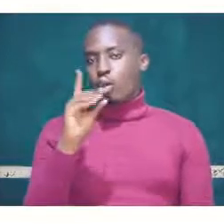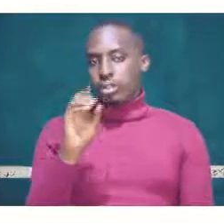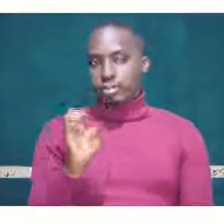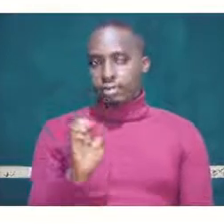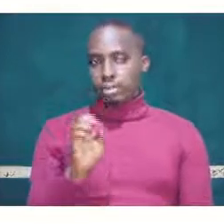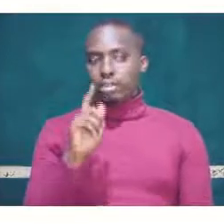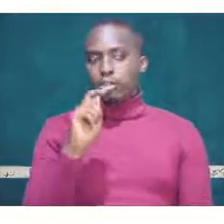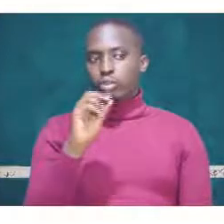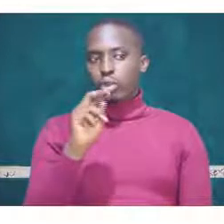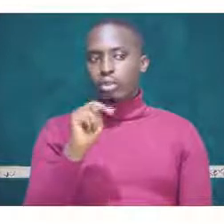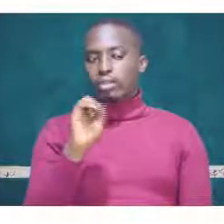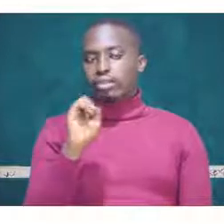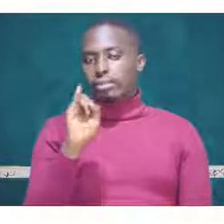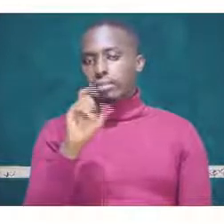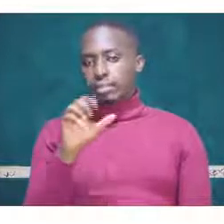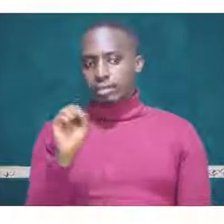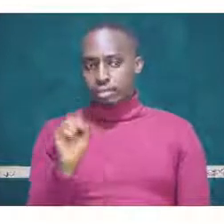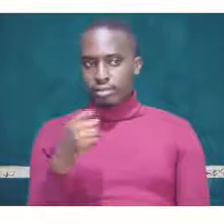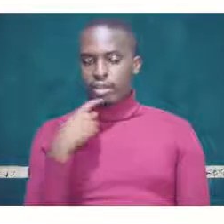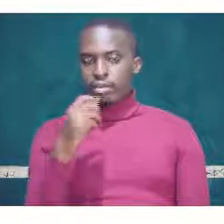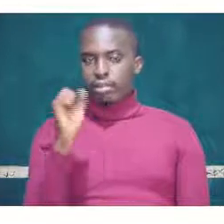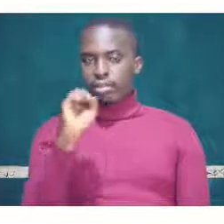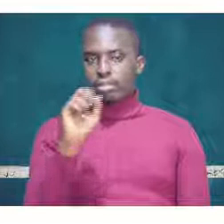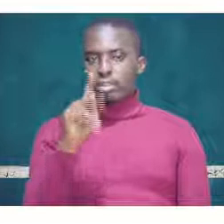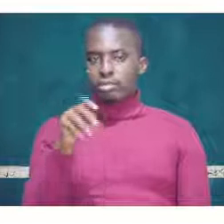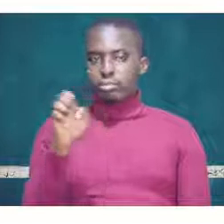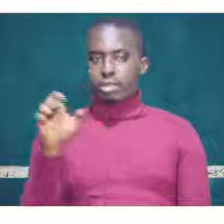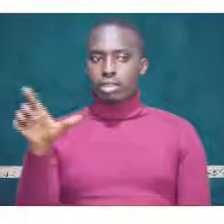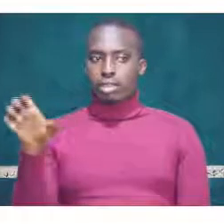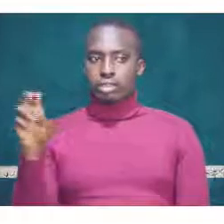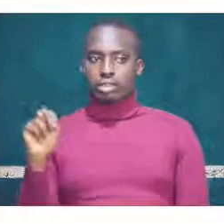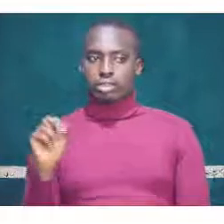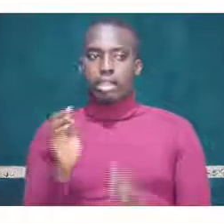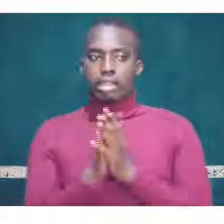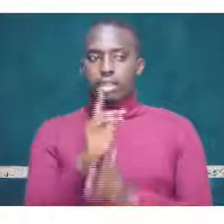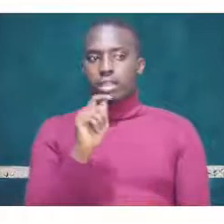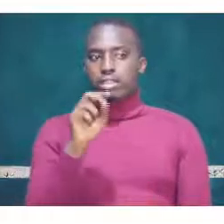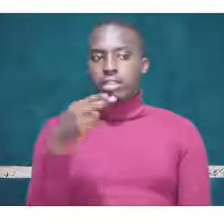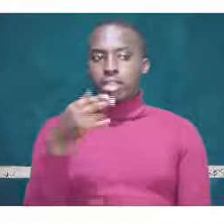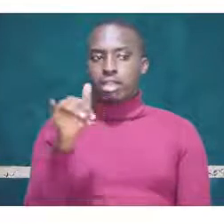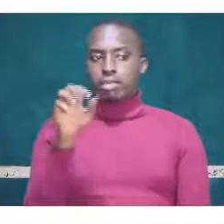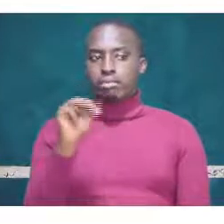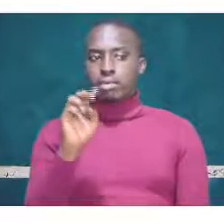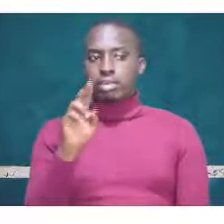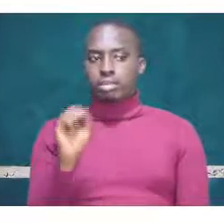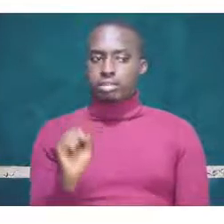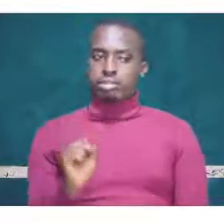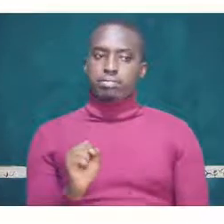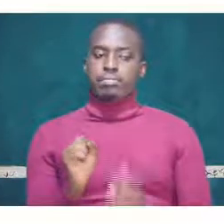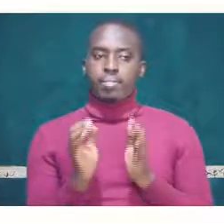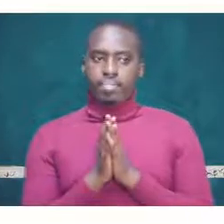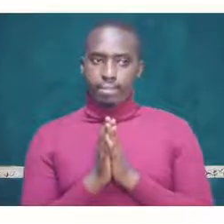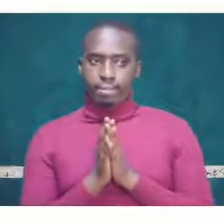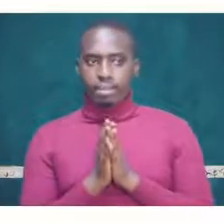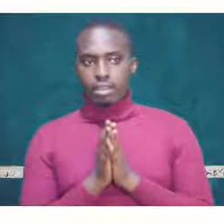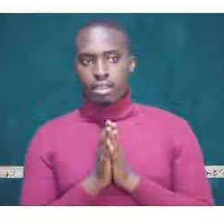talked about tensors. I talked about the spleen. I talked about thymus without forgetting adenoids. Adenoids, I